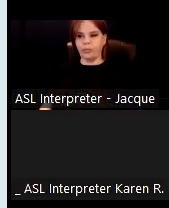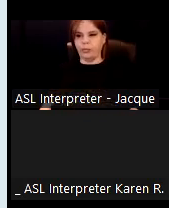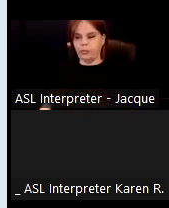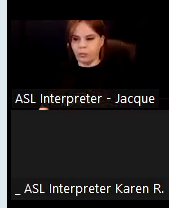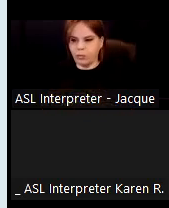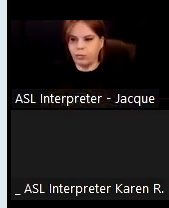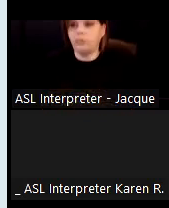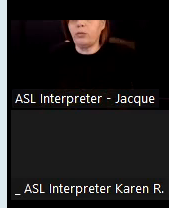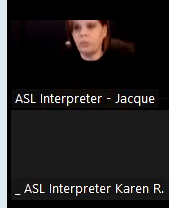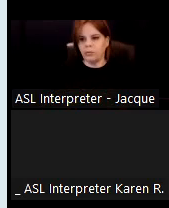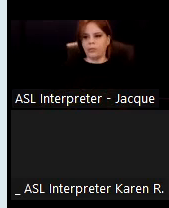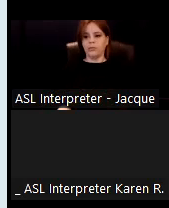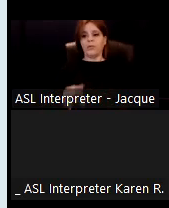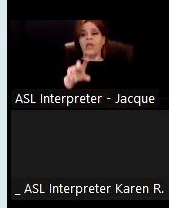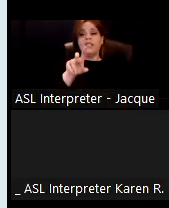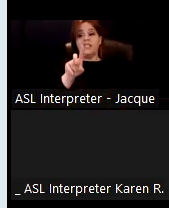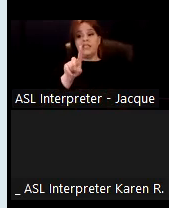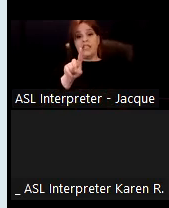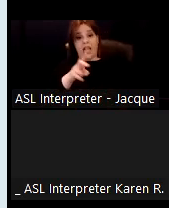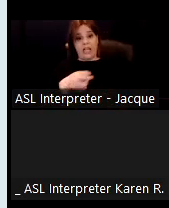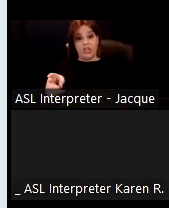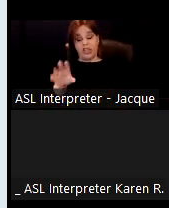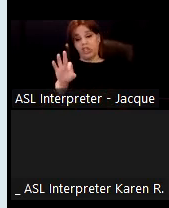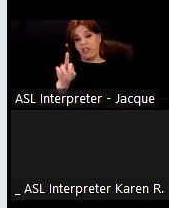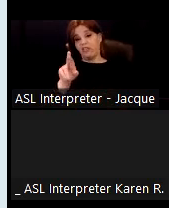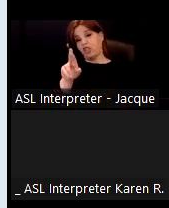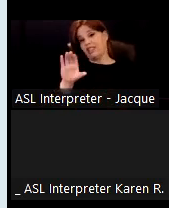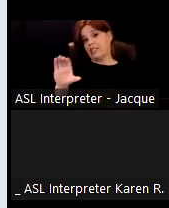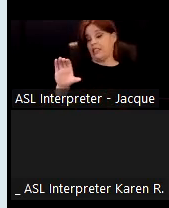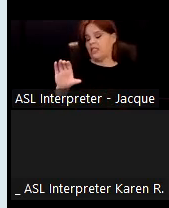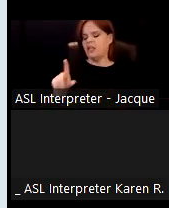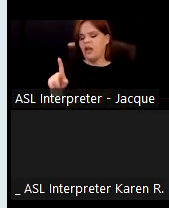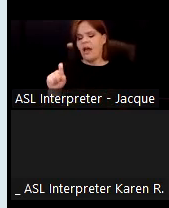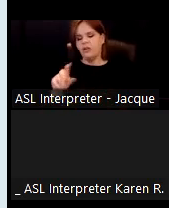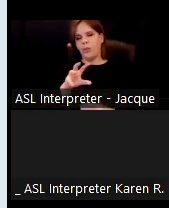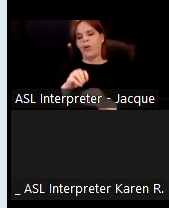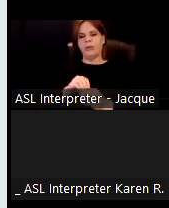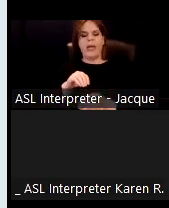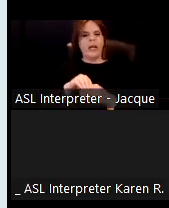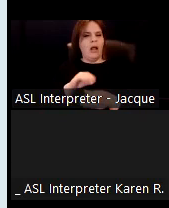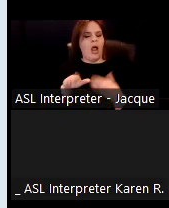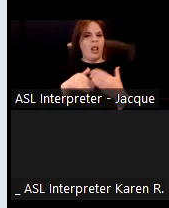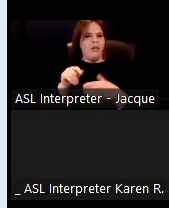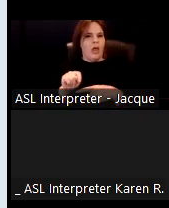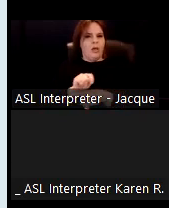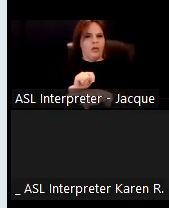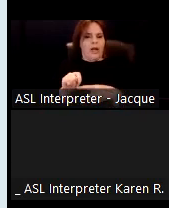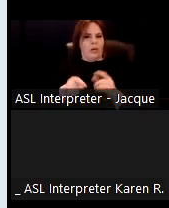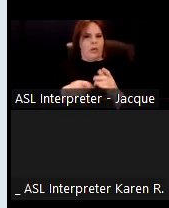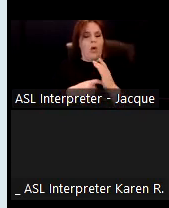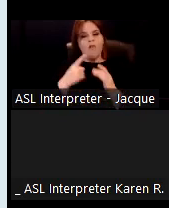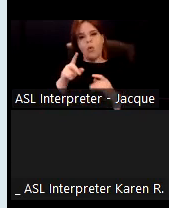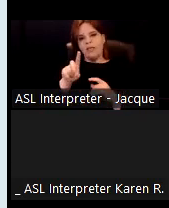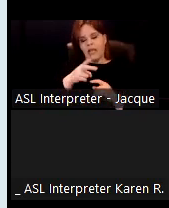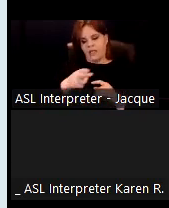The DHH FRCs need to participate in all the training requirements for DHH.